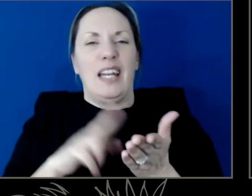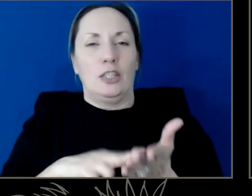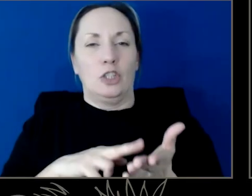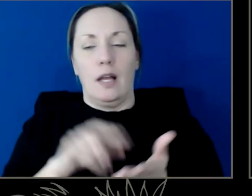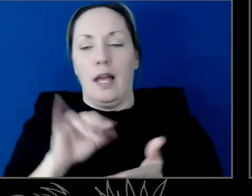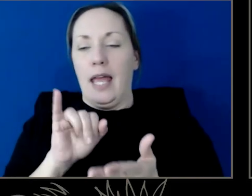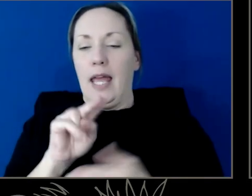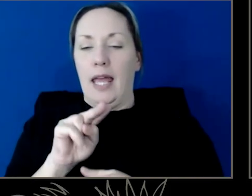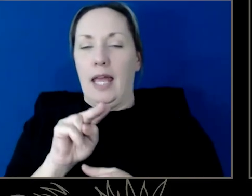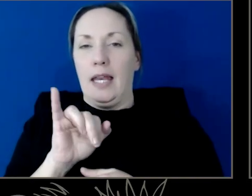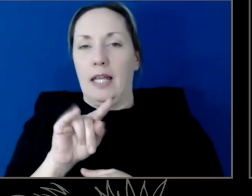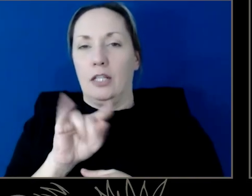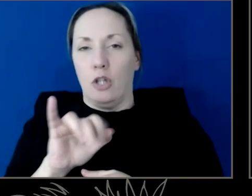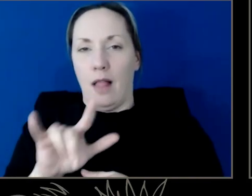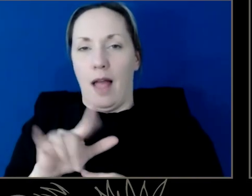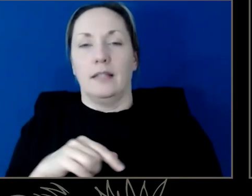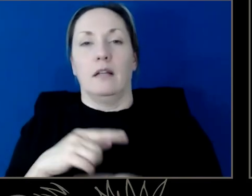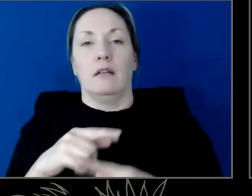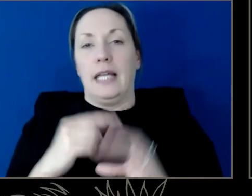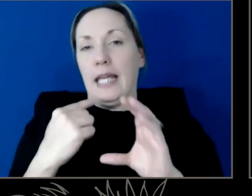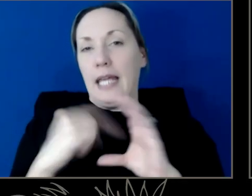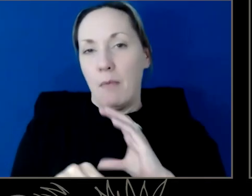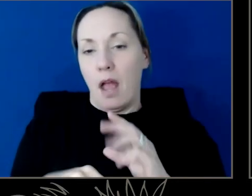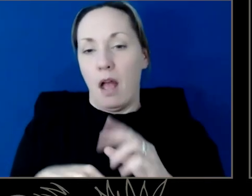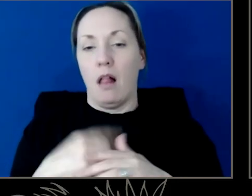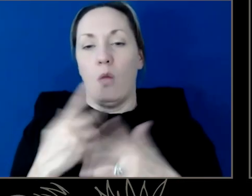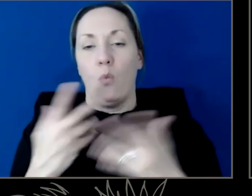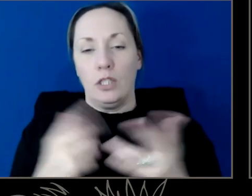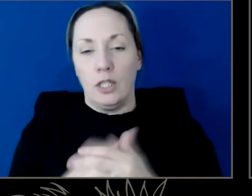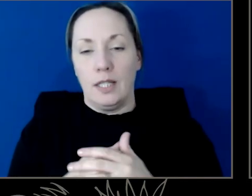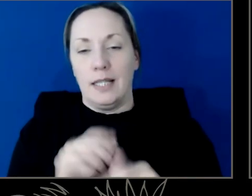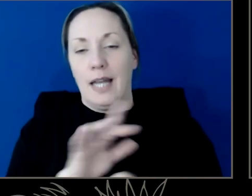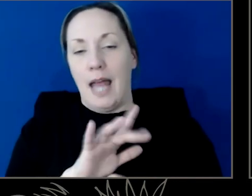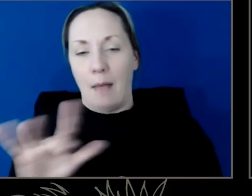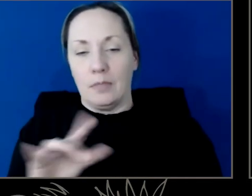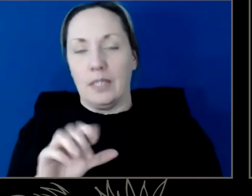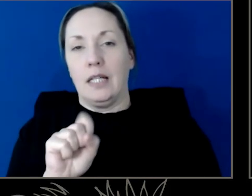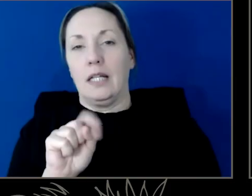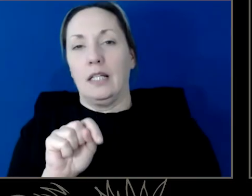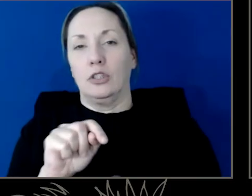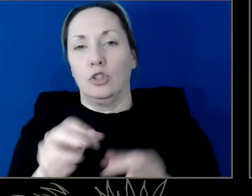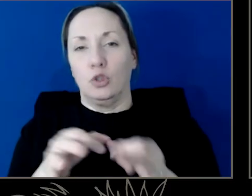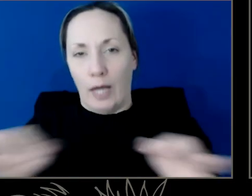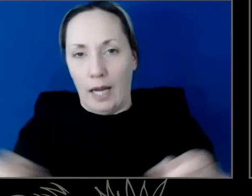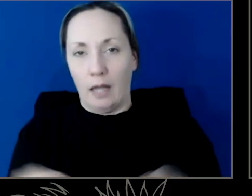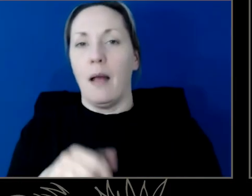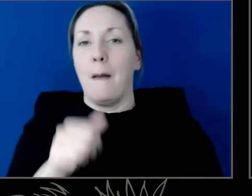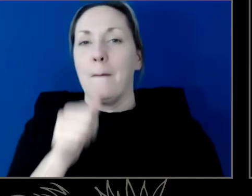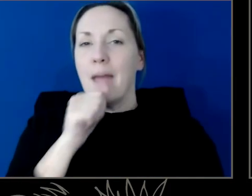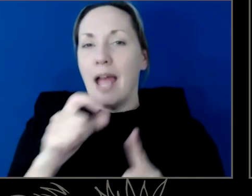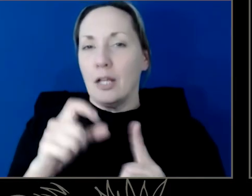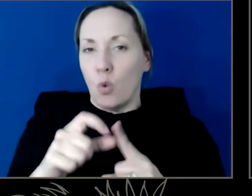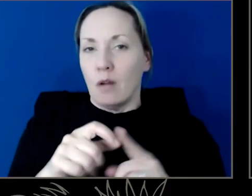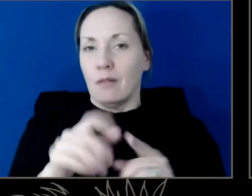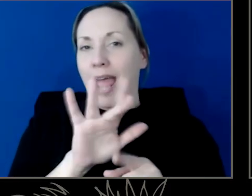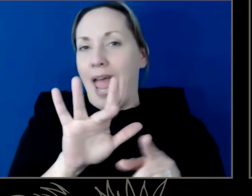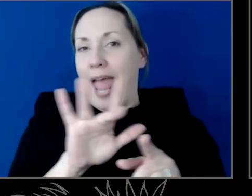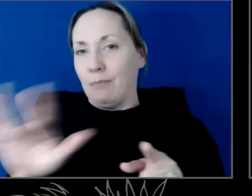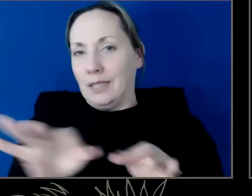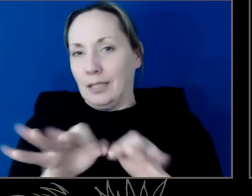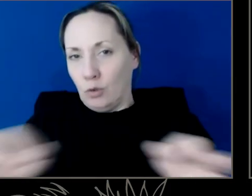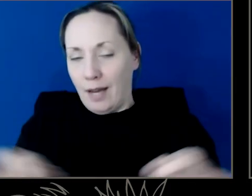we're initializing email, which is an empty string, password, which is an empty string, and then remember, which is a Boolean